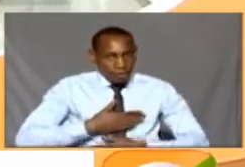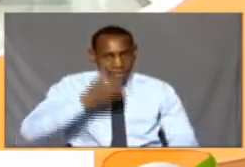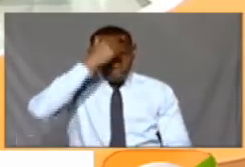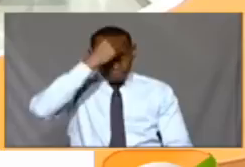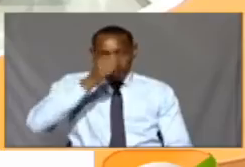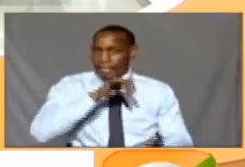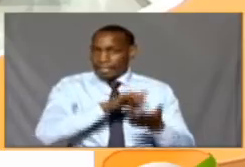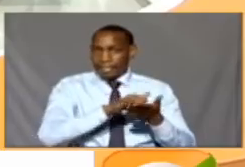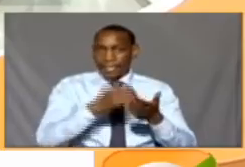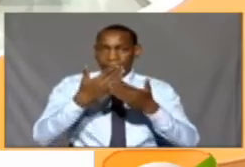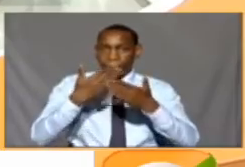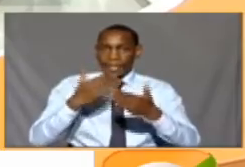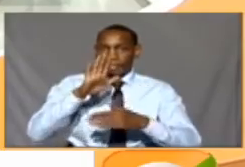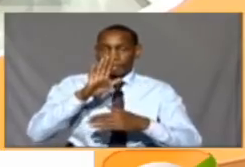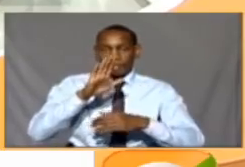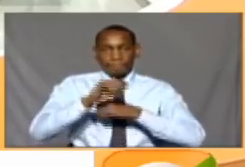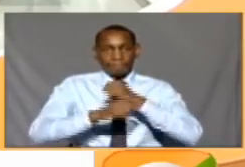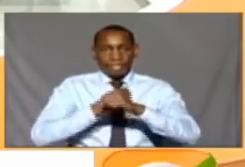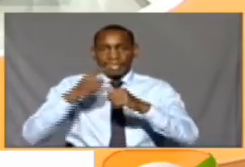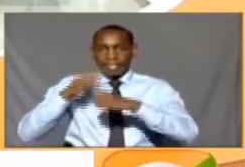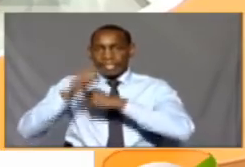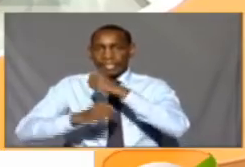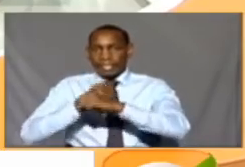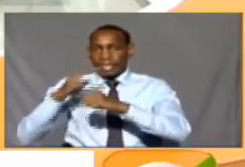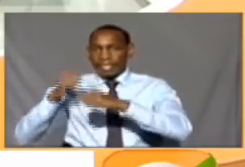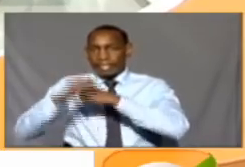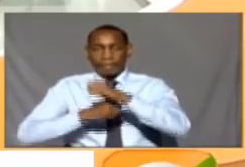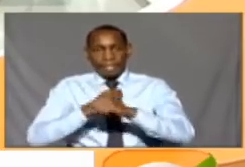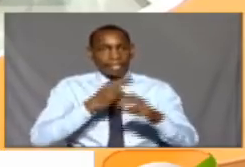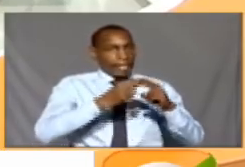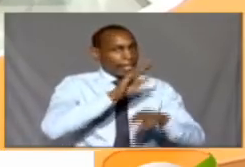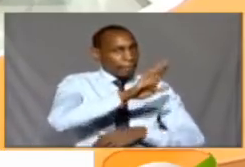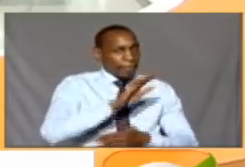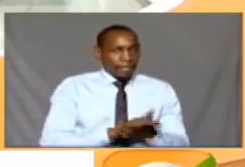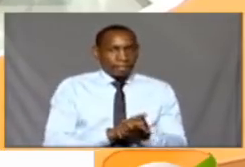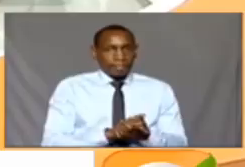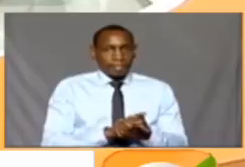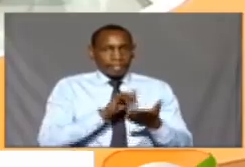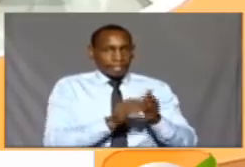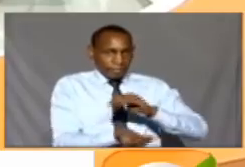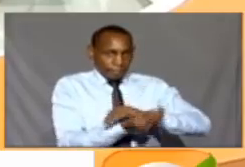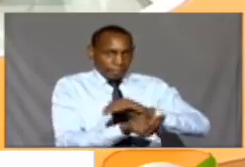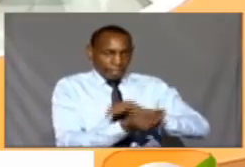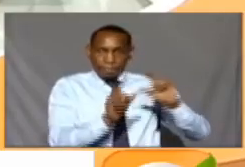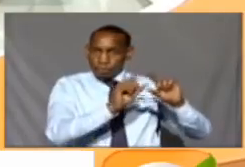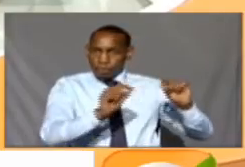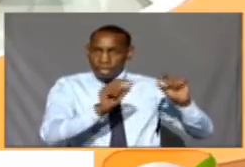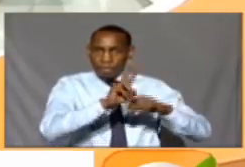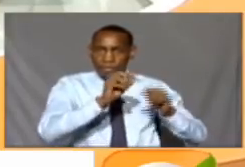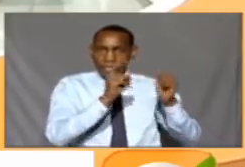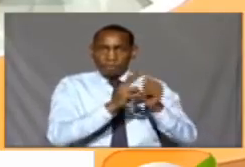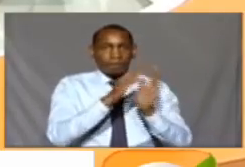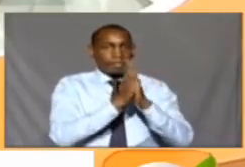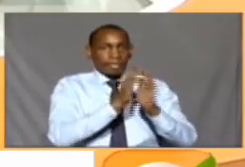that over the last 5, 6, 7 years has found his name? I mean, I'm also talking about a bribery allegation back in 2012 in a story done by